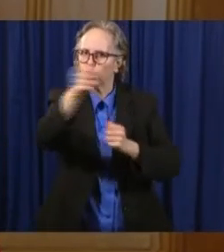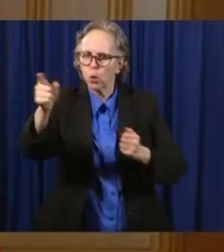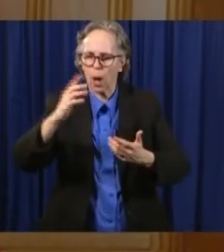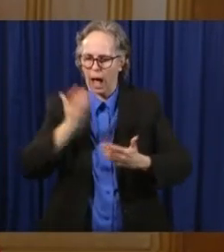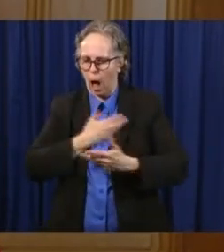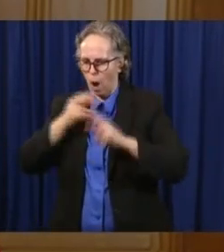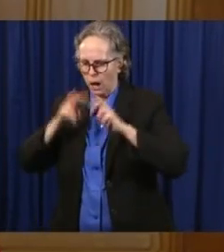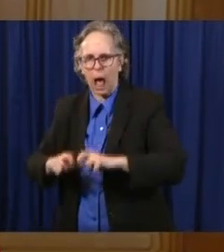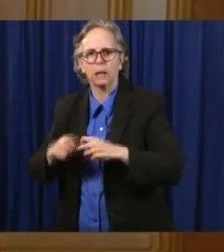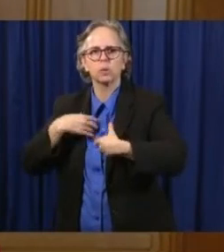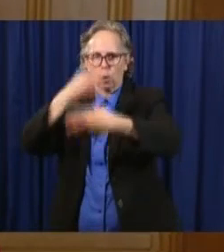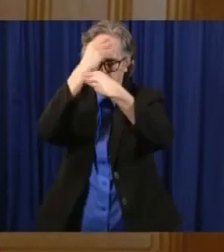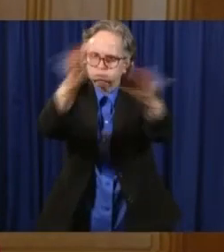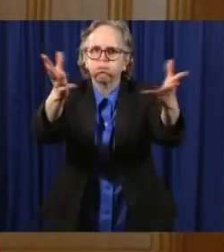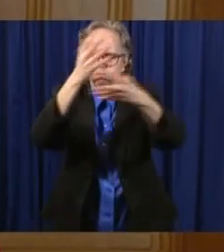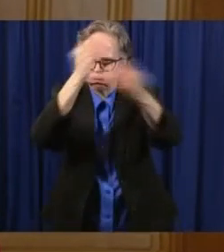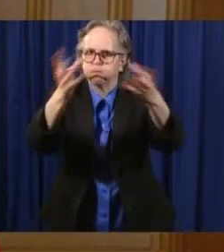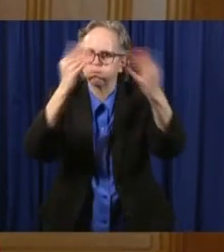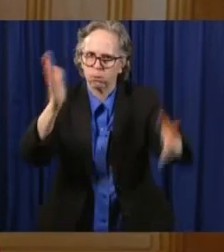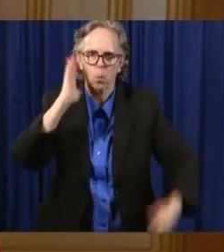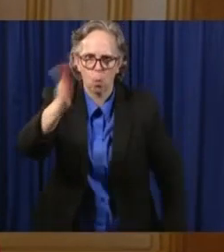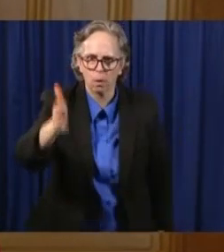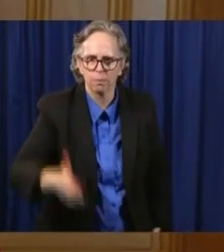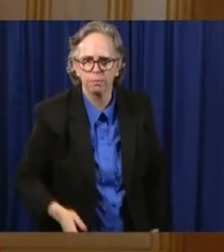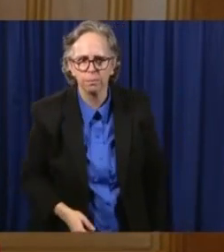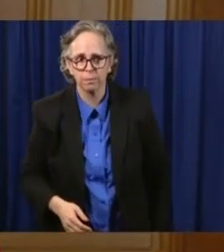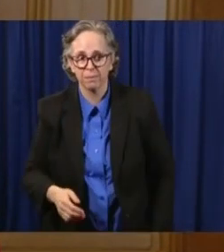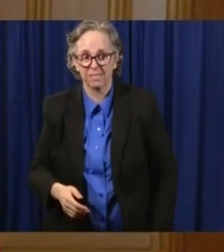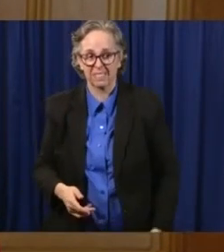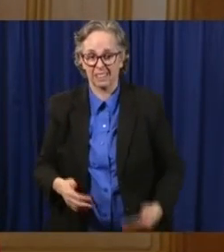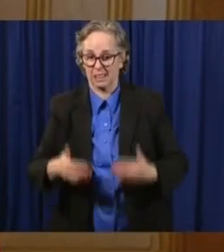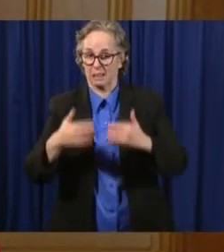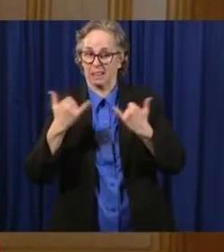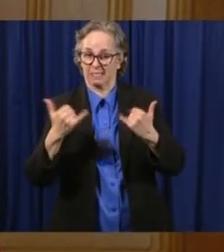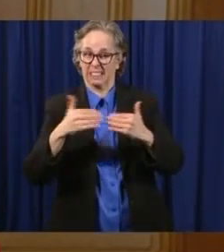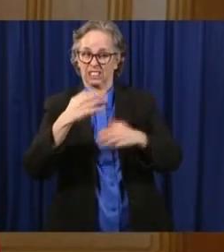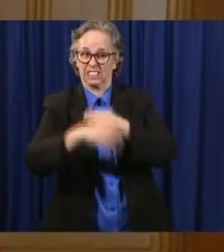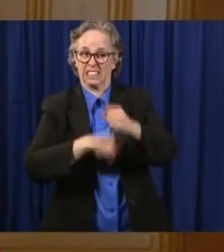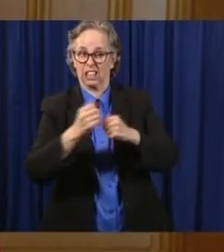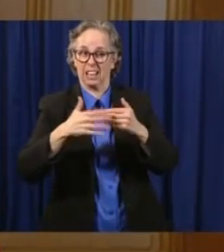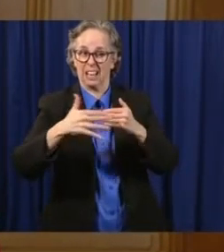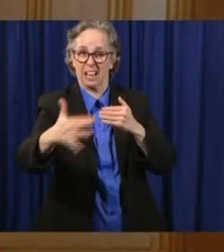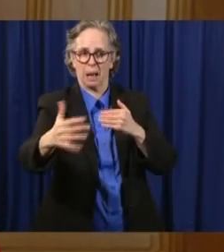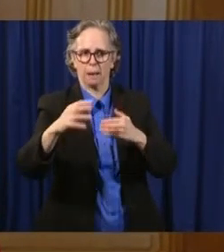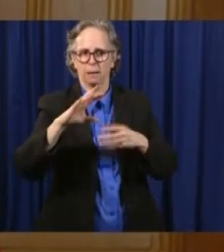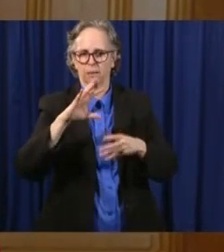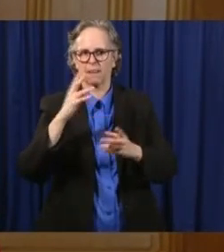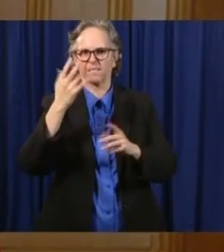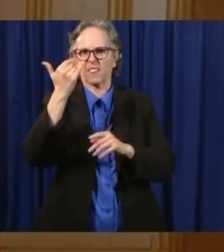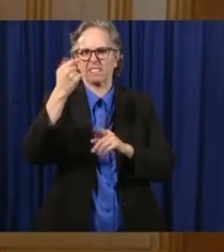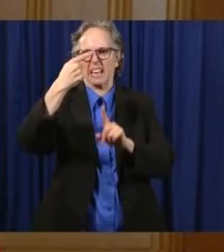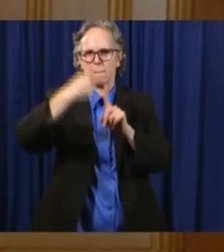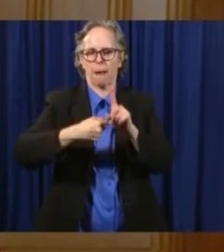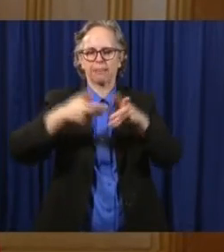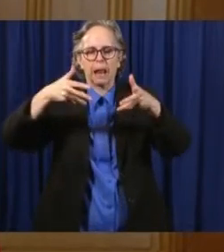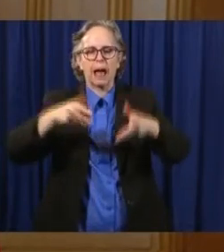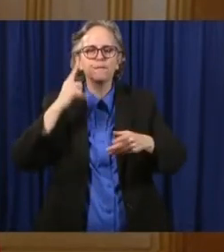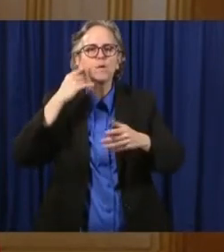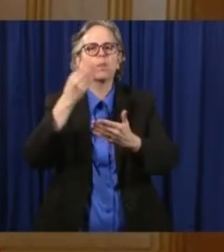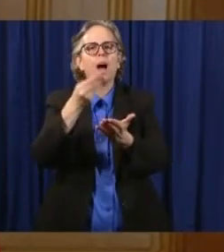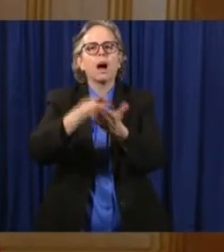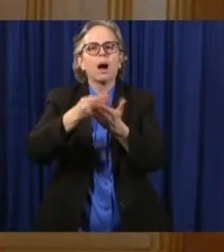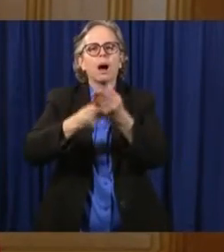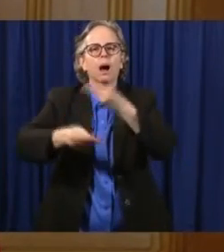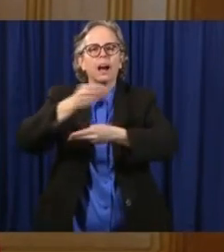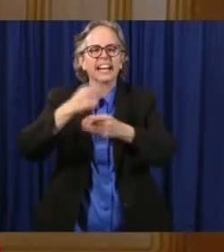with 15 months to go in the year, it's important we know we have a problem. And